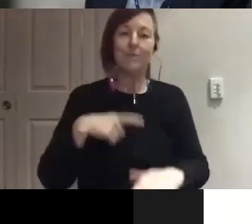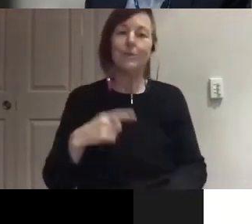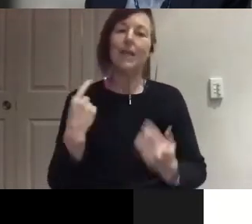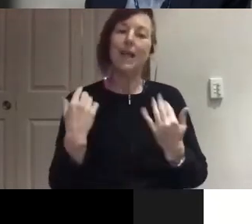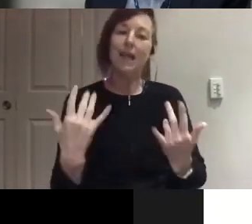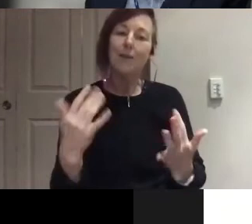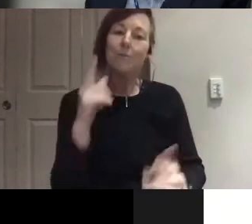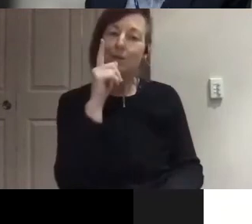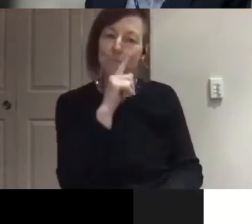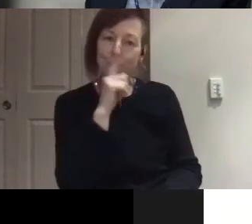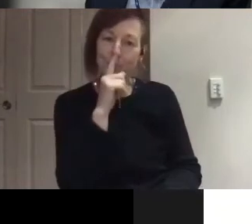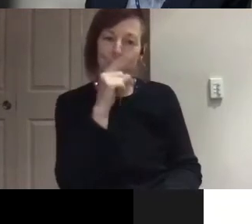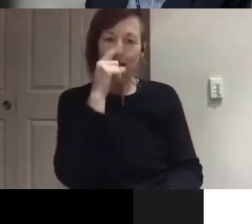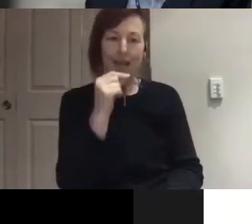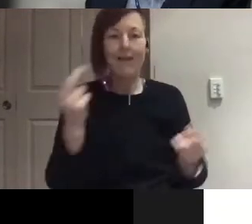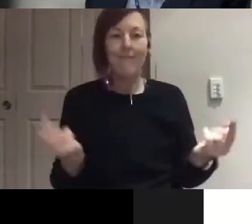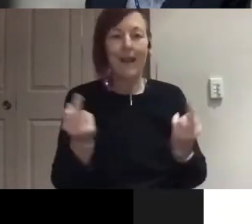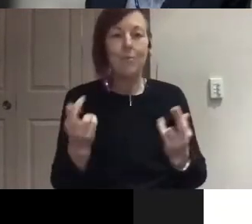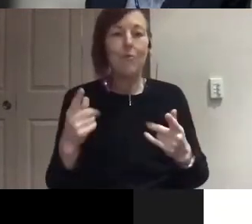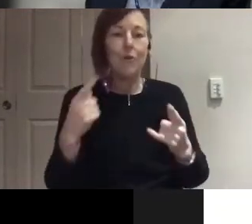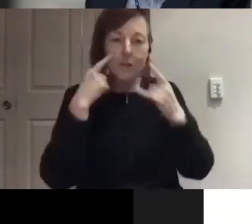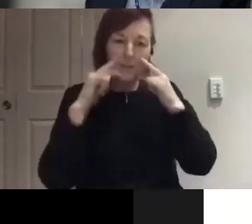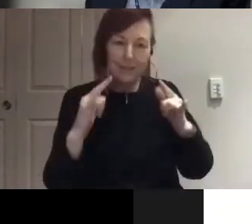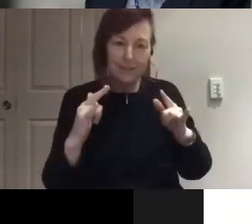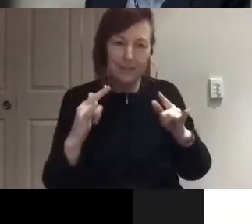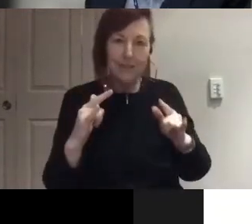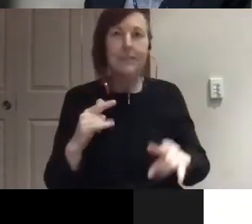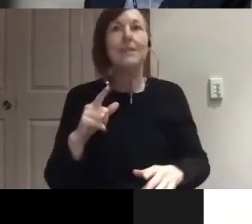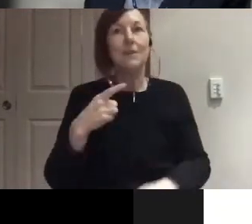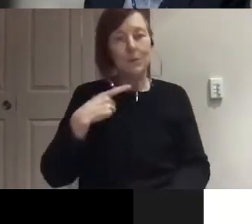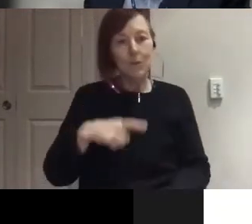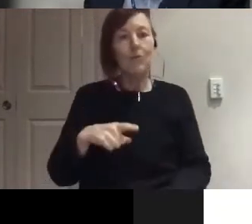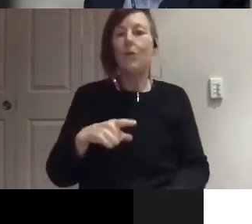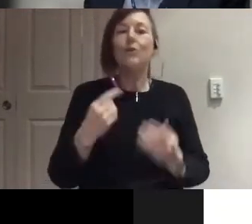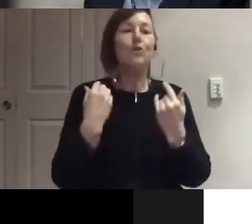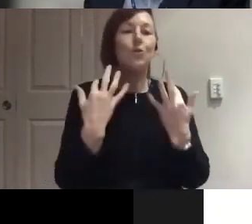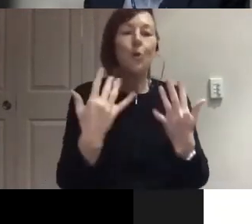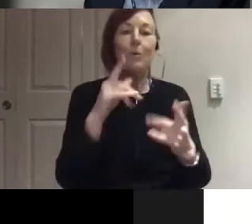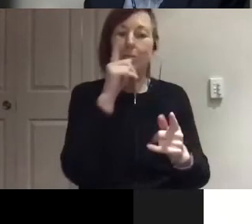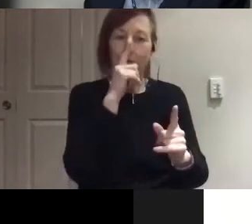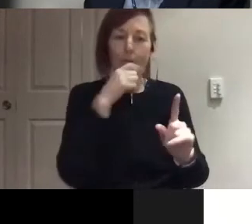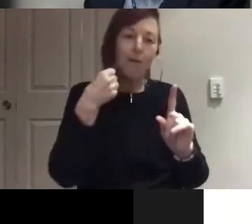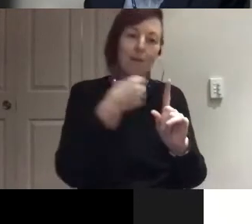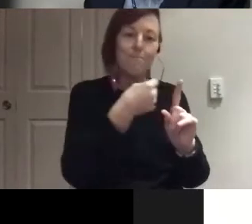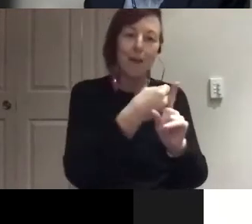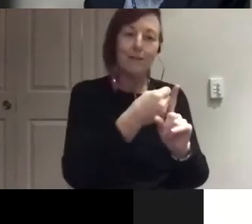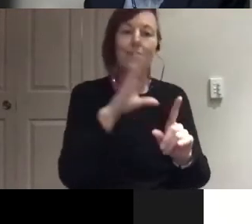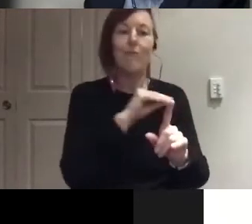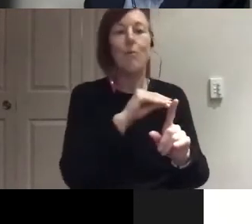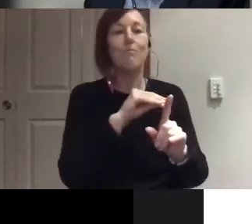of people have furloughed themselves, as I said, over 400 of our staff. I'm just going to scroll down to a few